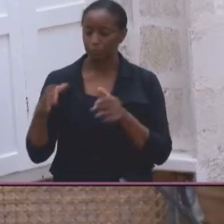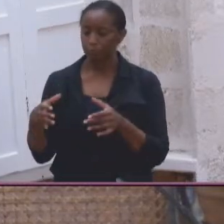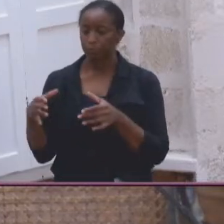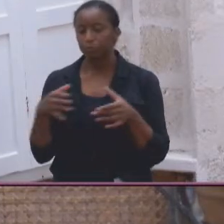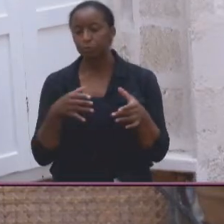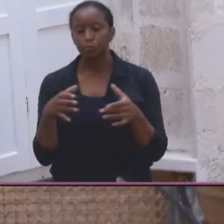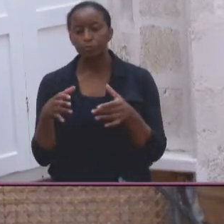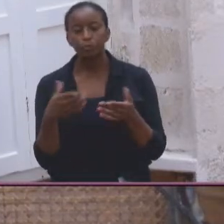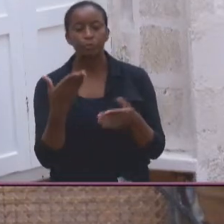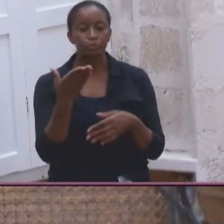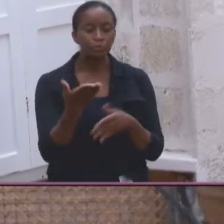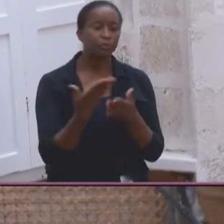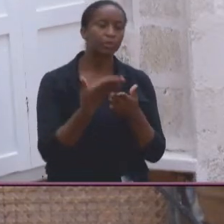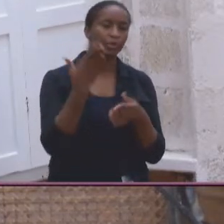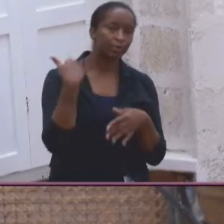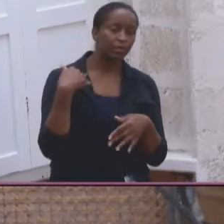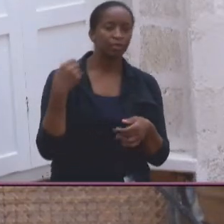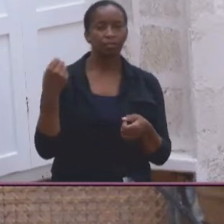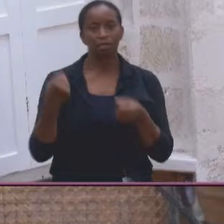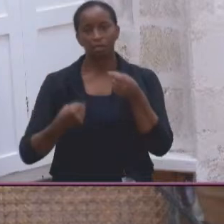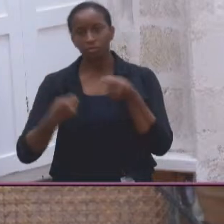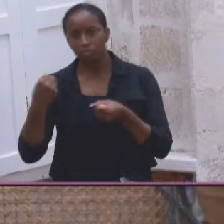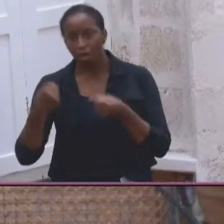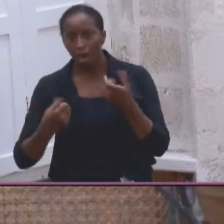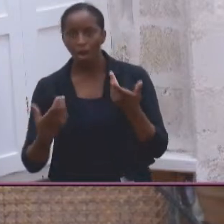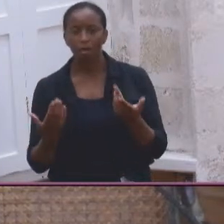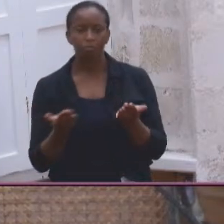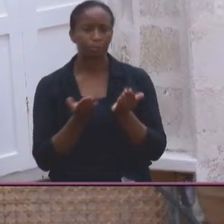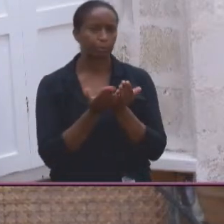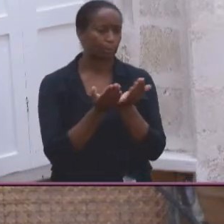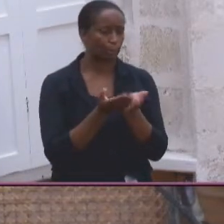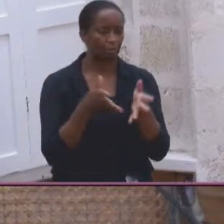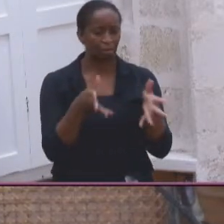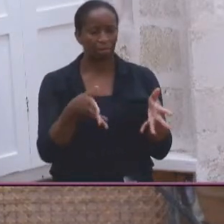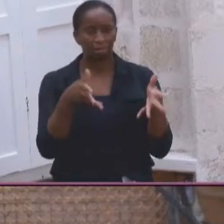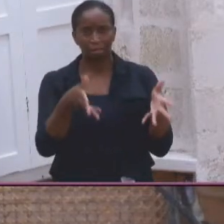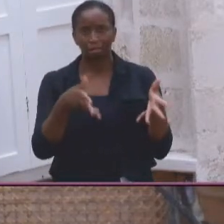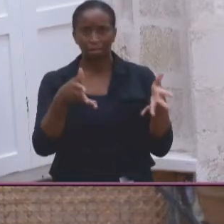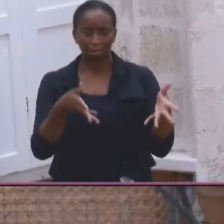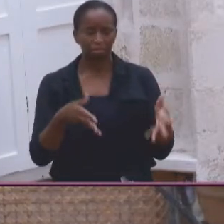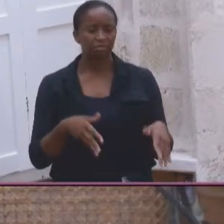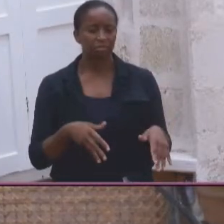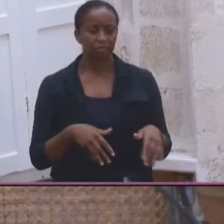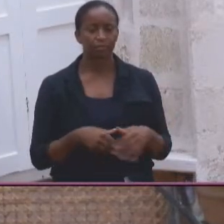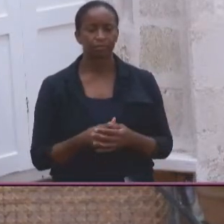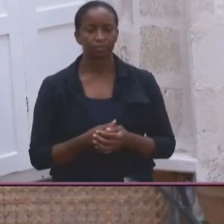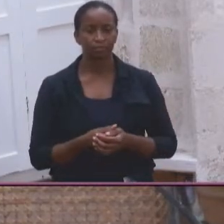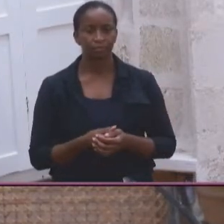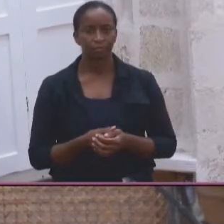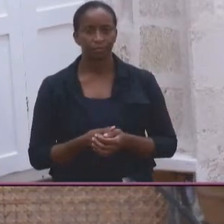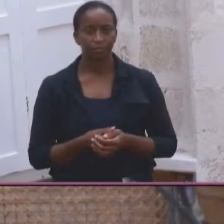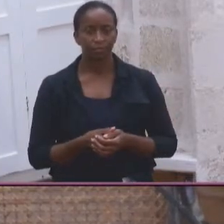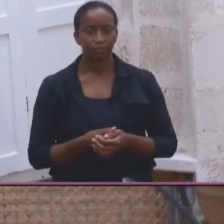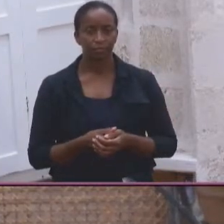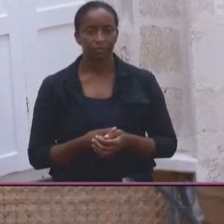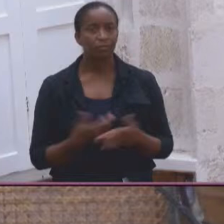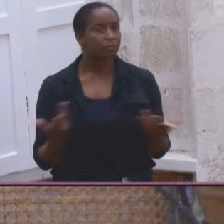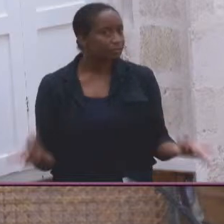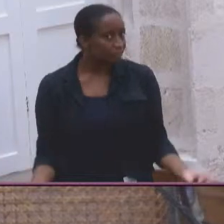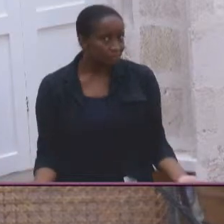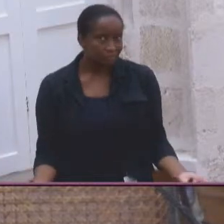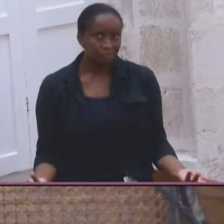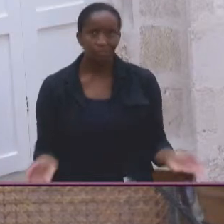abandoned vehicles and boats inside the prison. Obviously, Mr. President, that is a breeding